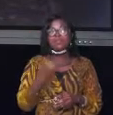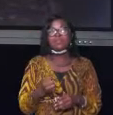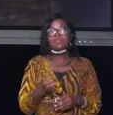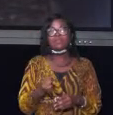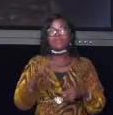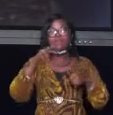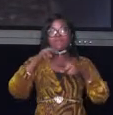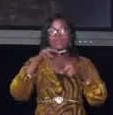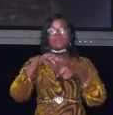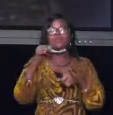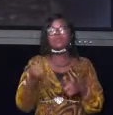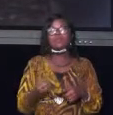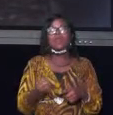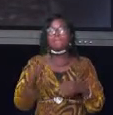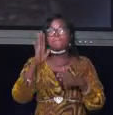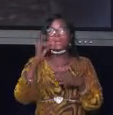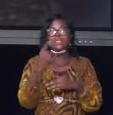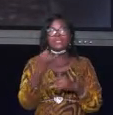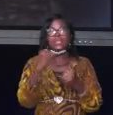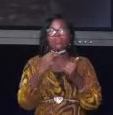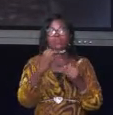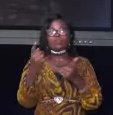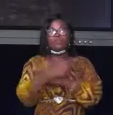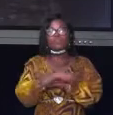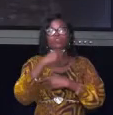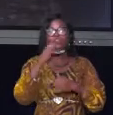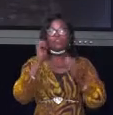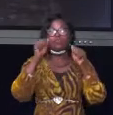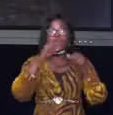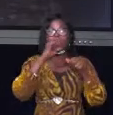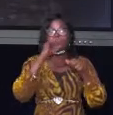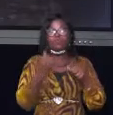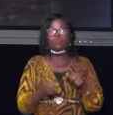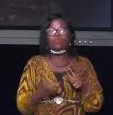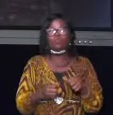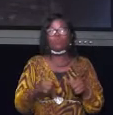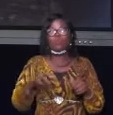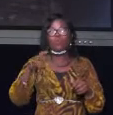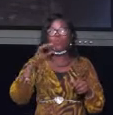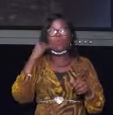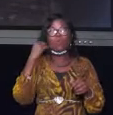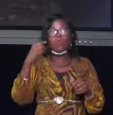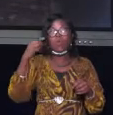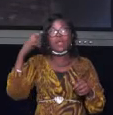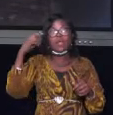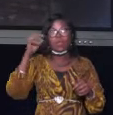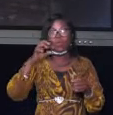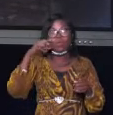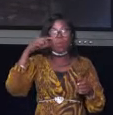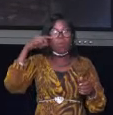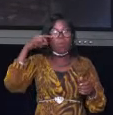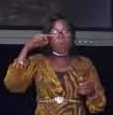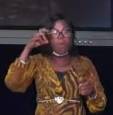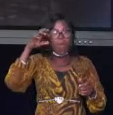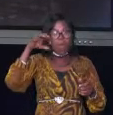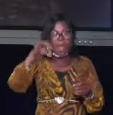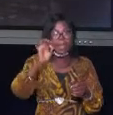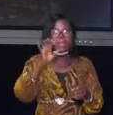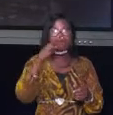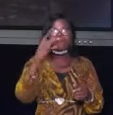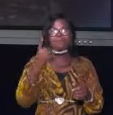to identify regular and irregular verbs. Not only that, you should also be able to